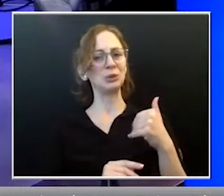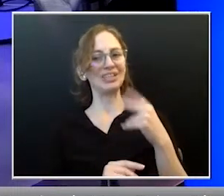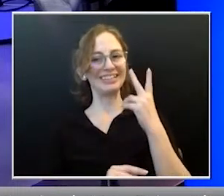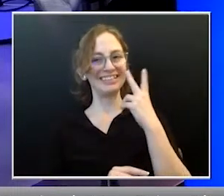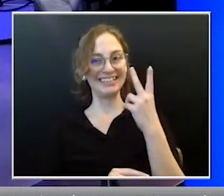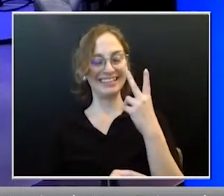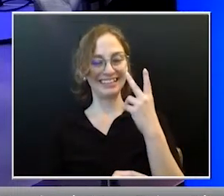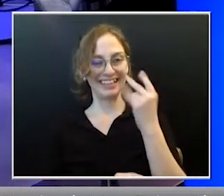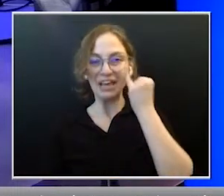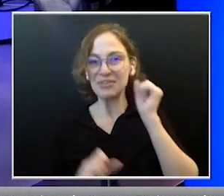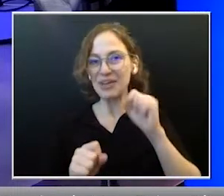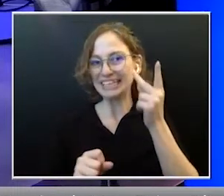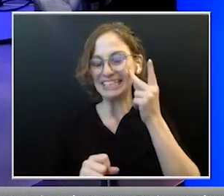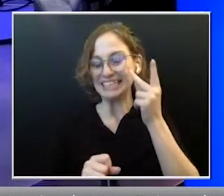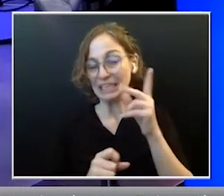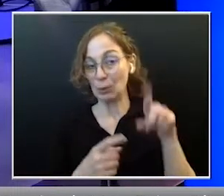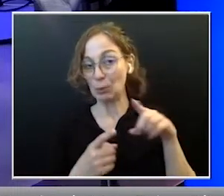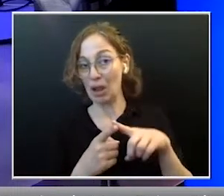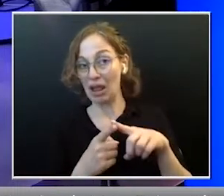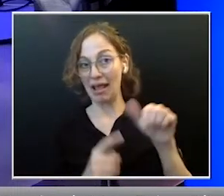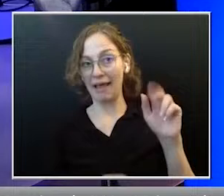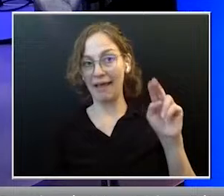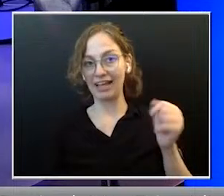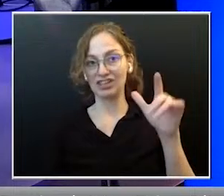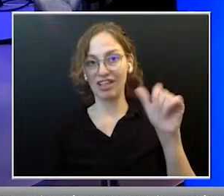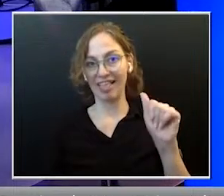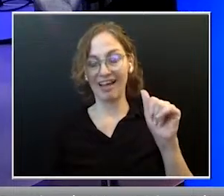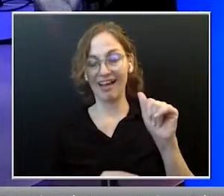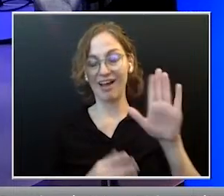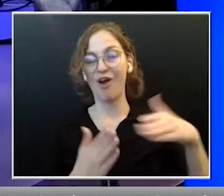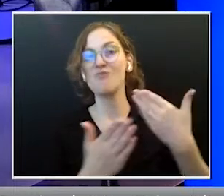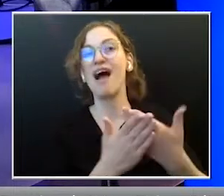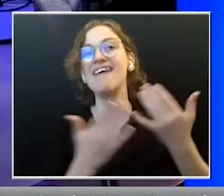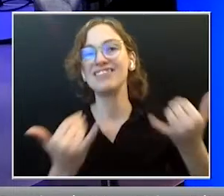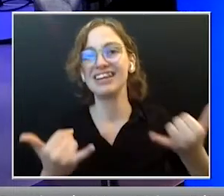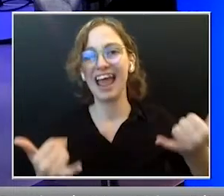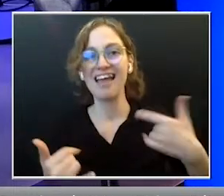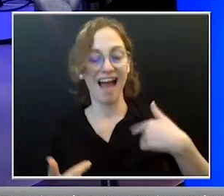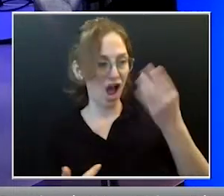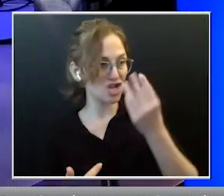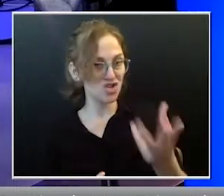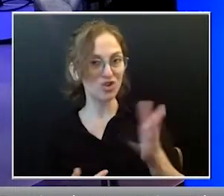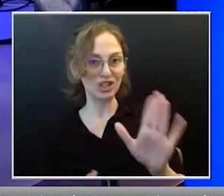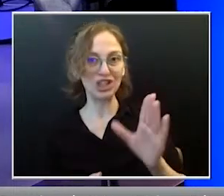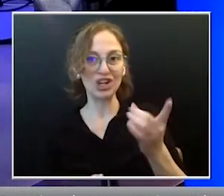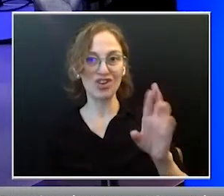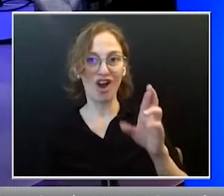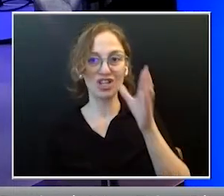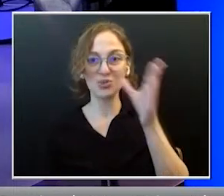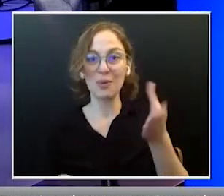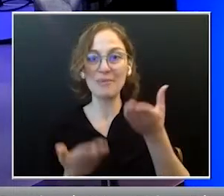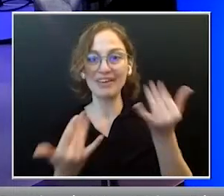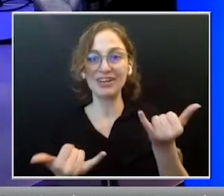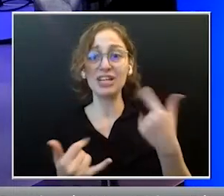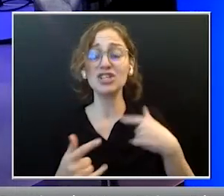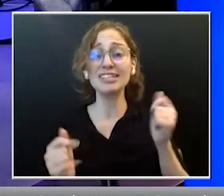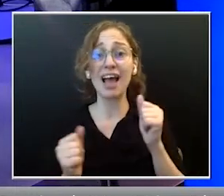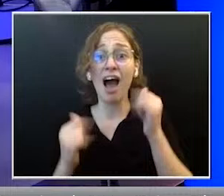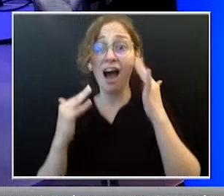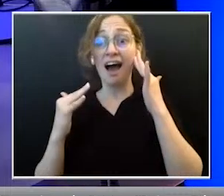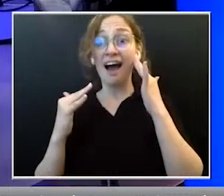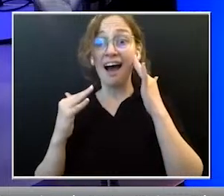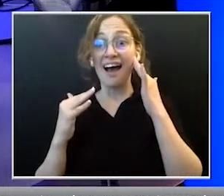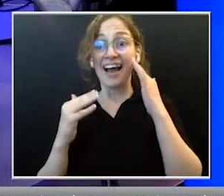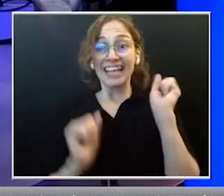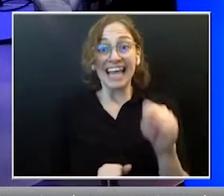when Angela came in, and I told her Dr. Fabian and Dr. Jewell were going to be on the set with her. She said, "Oh my gosh, right next to me." I said, "Yes, you're going to be right between